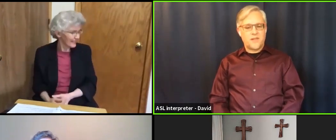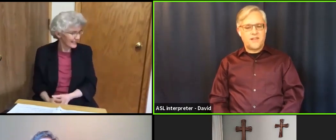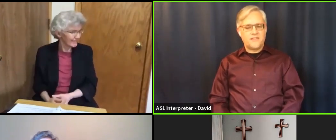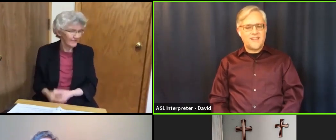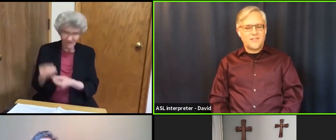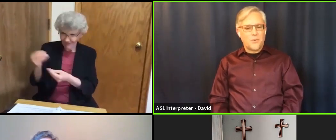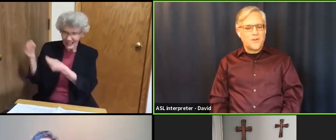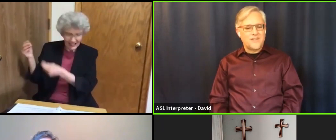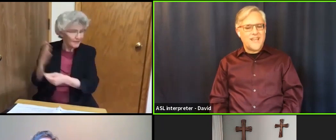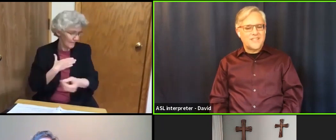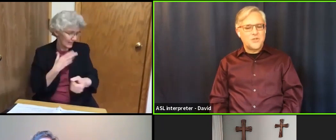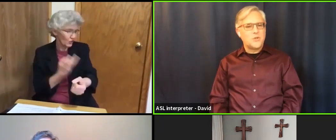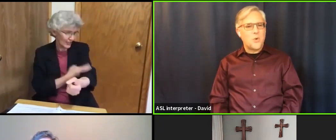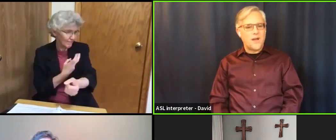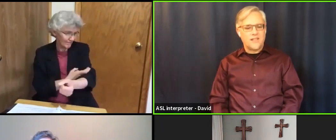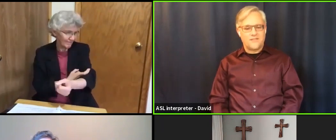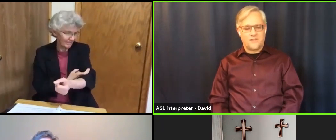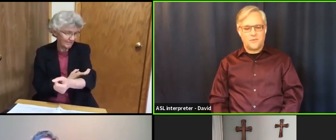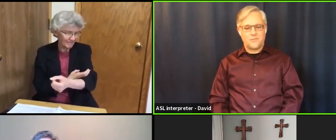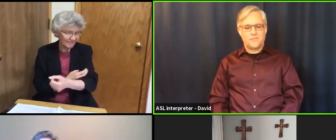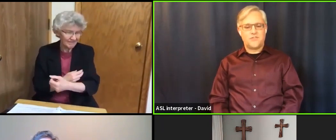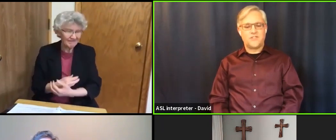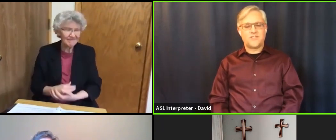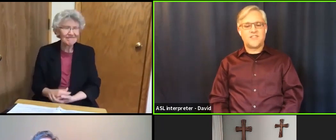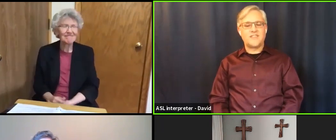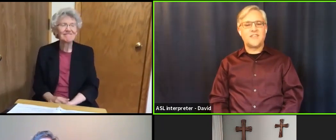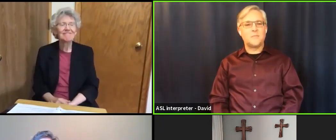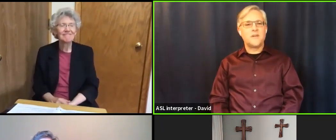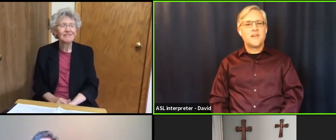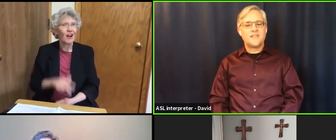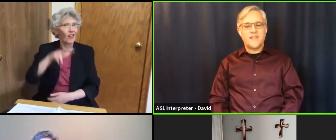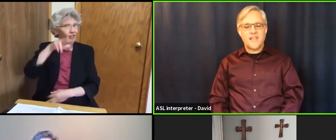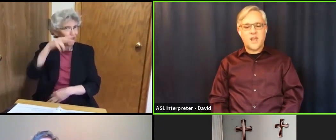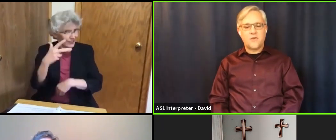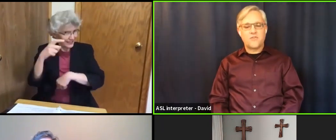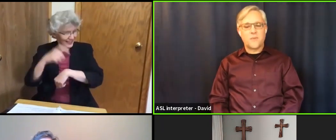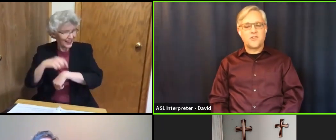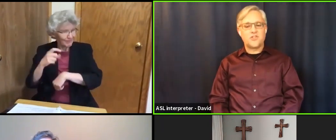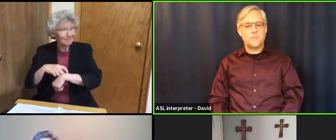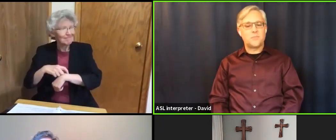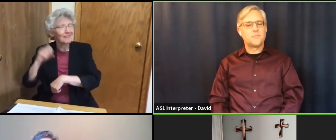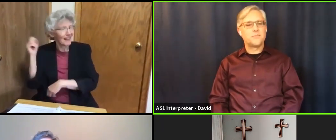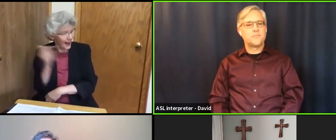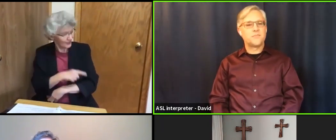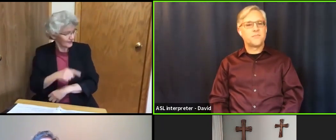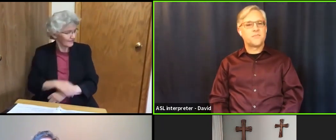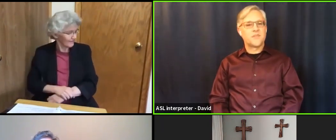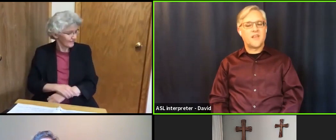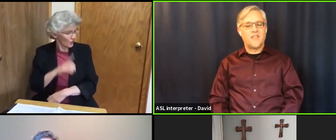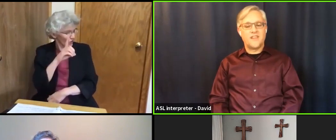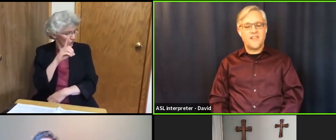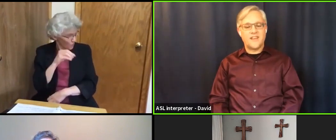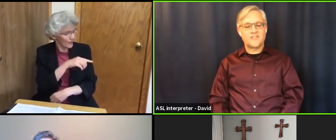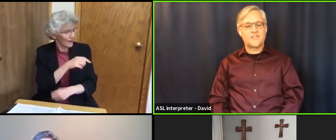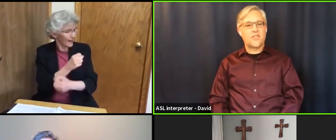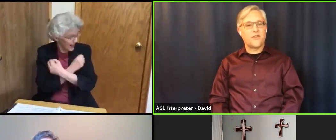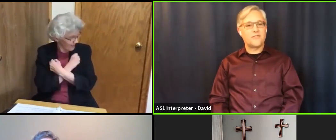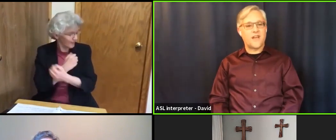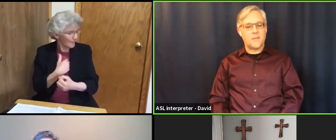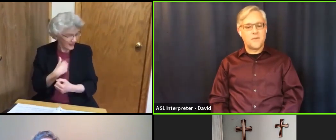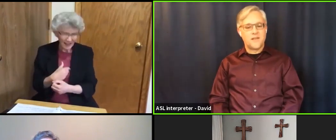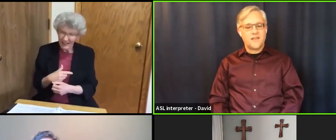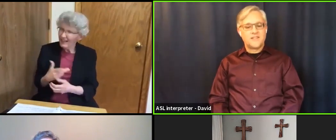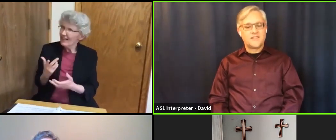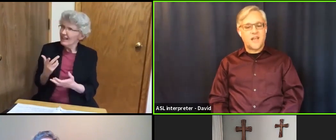Simon replied, "Lord, yes, you know I love you." Jesus said to him, "Take care of my sheep." And then he asked a